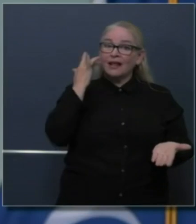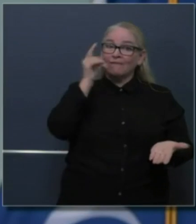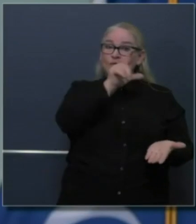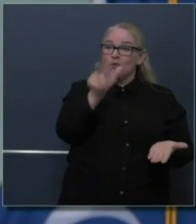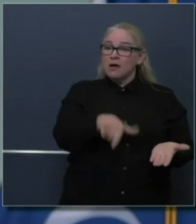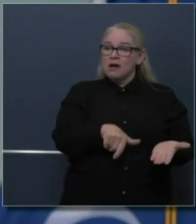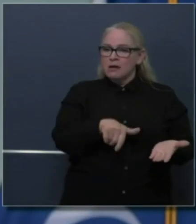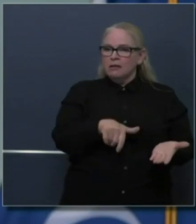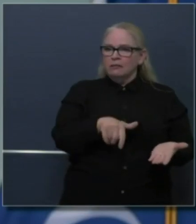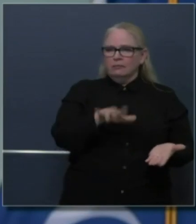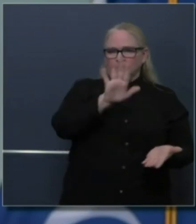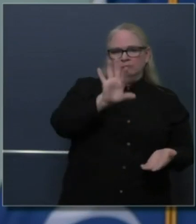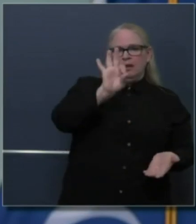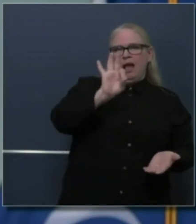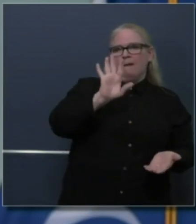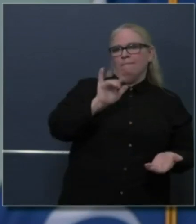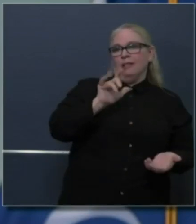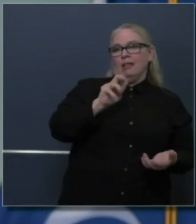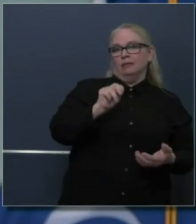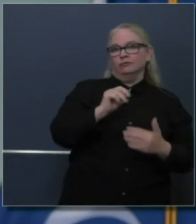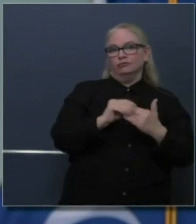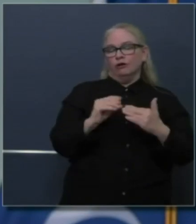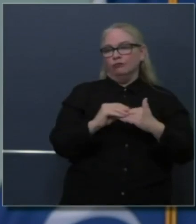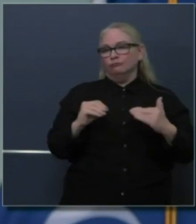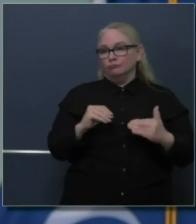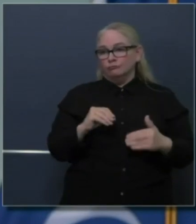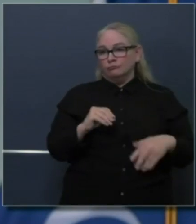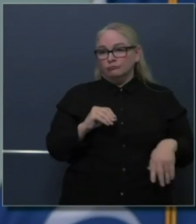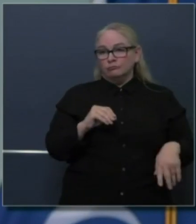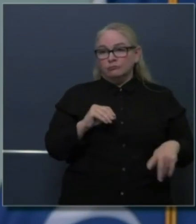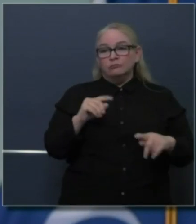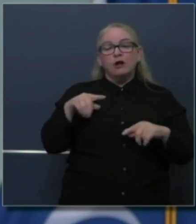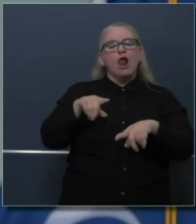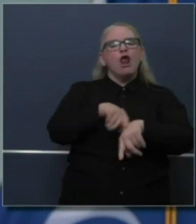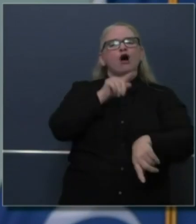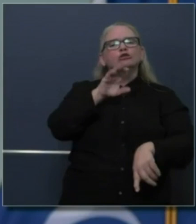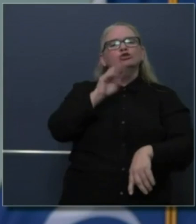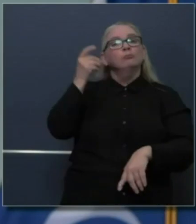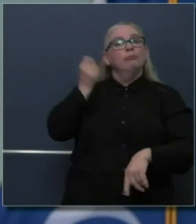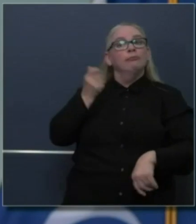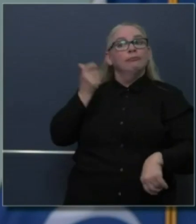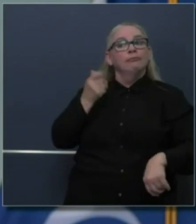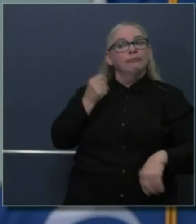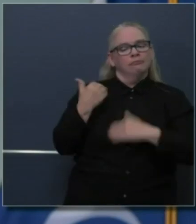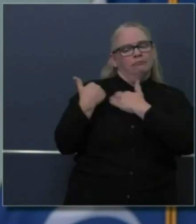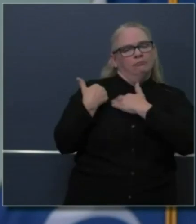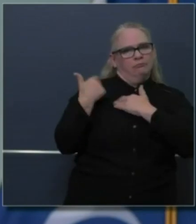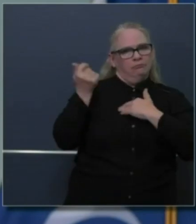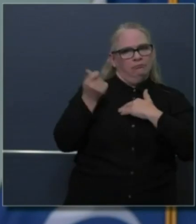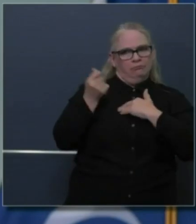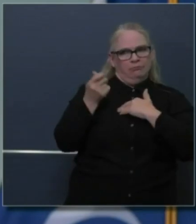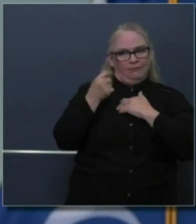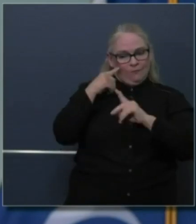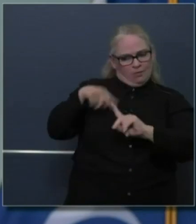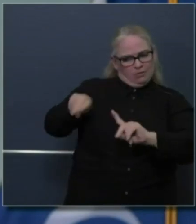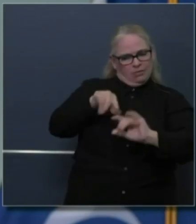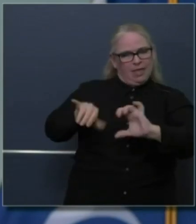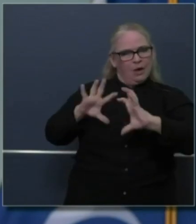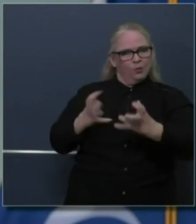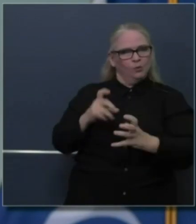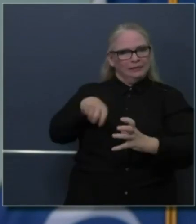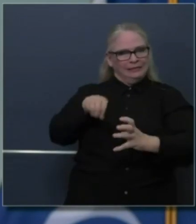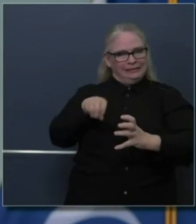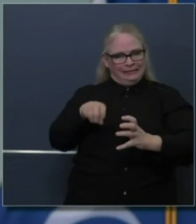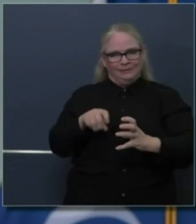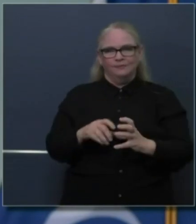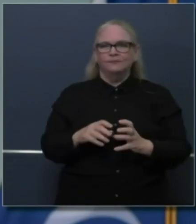we committed to pay down our long-term pension obligations. Many fiscal hawks recognize the work of